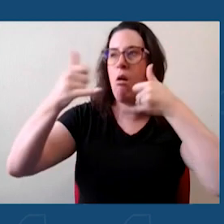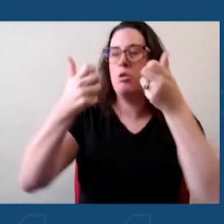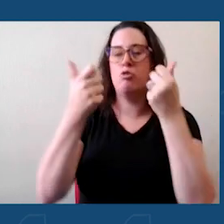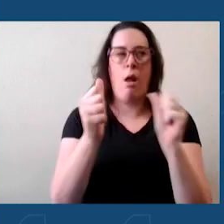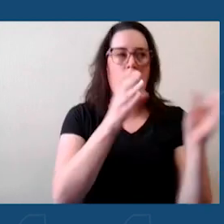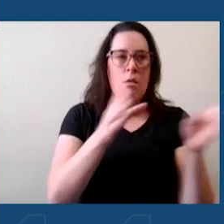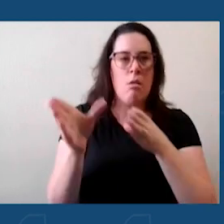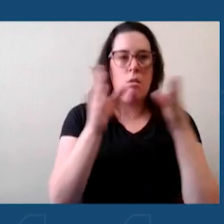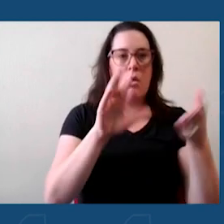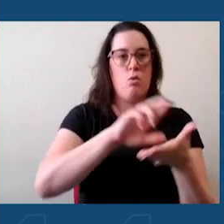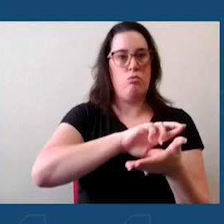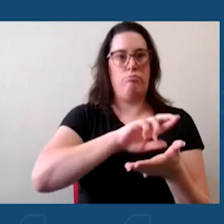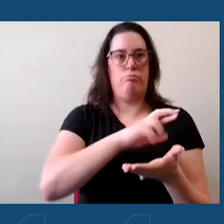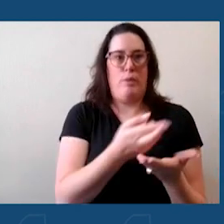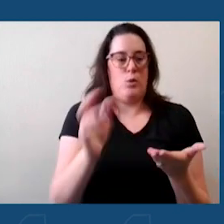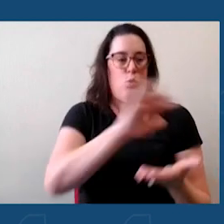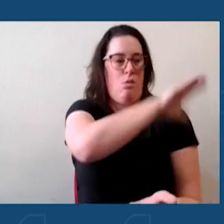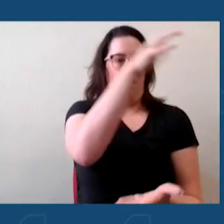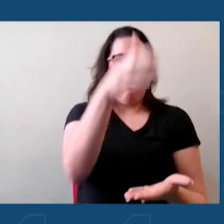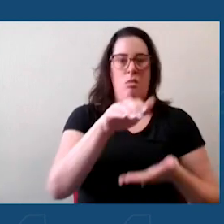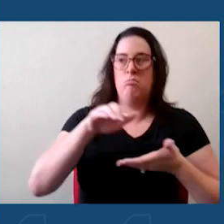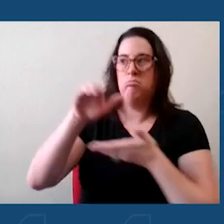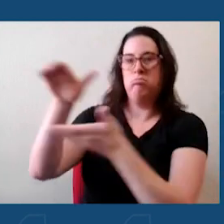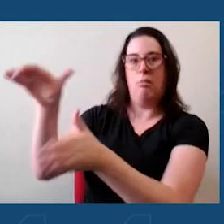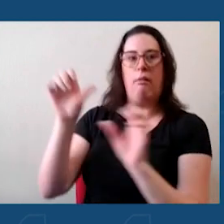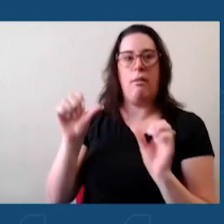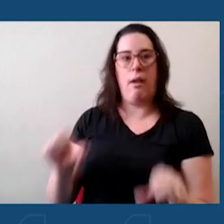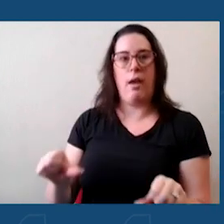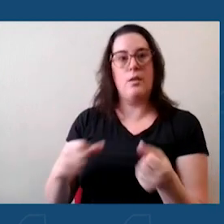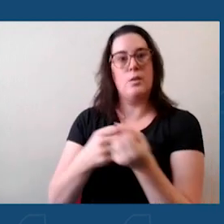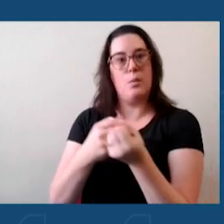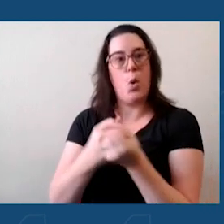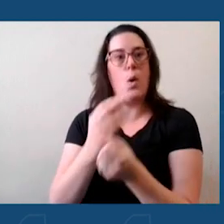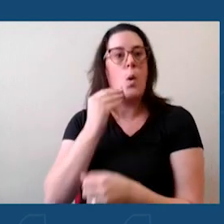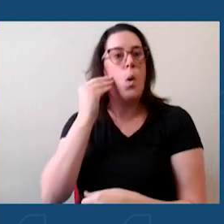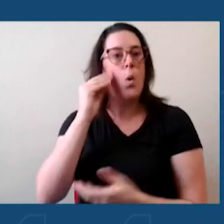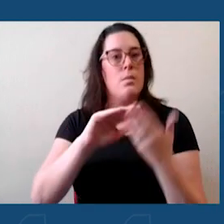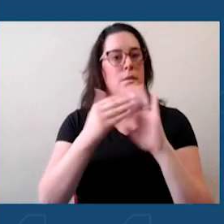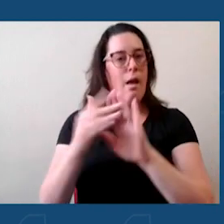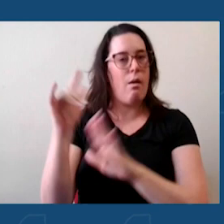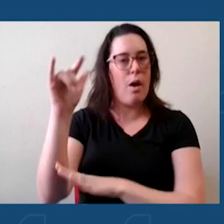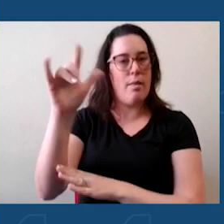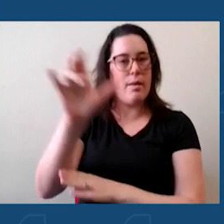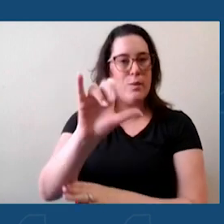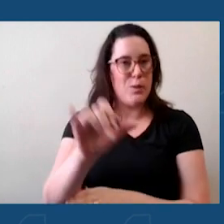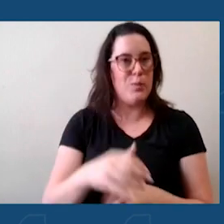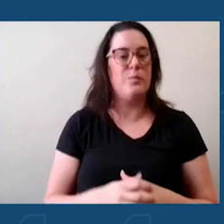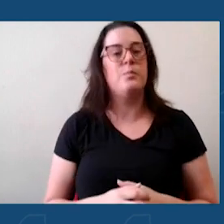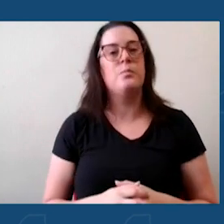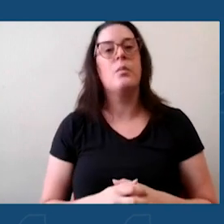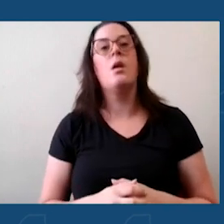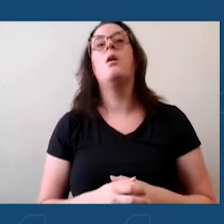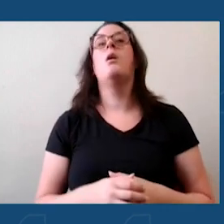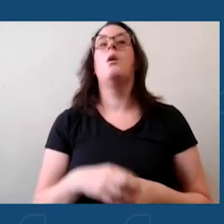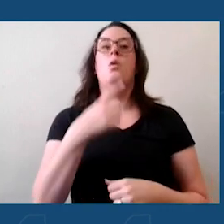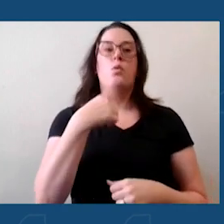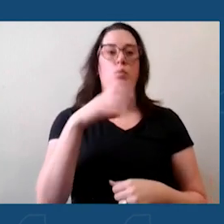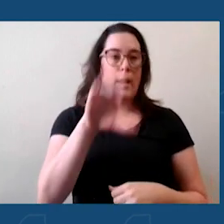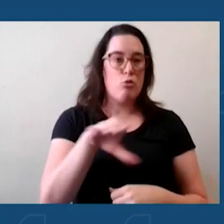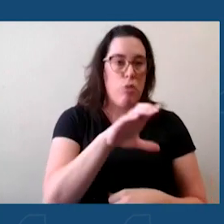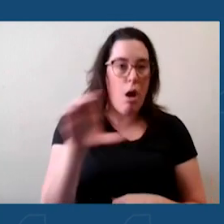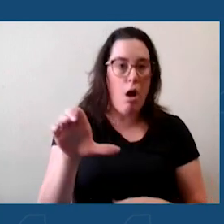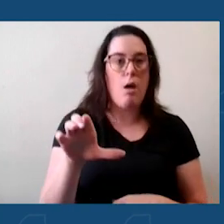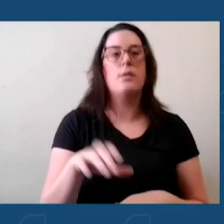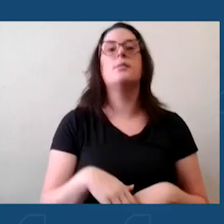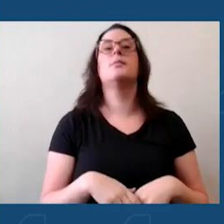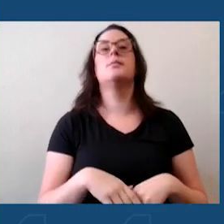get them down there with the support of our hometown airlines here. And Somos, the Red Cross, Greater New York Hospital